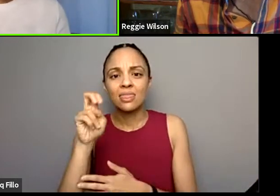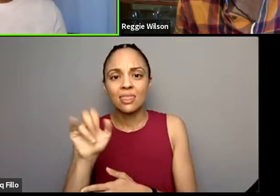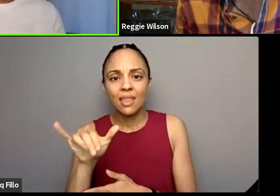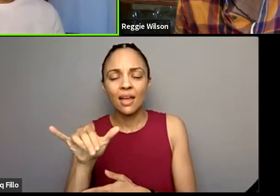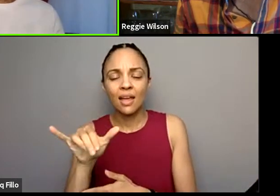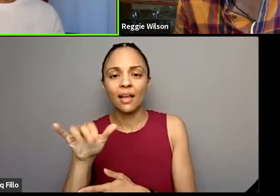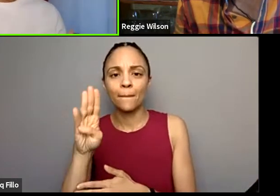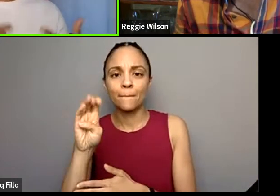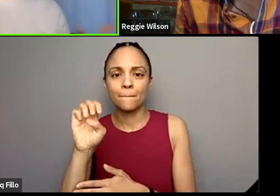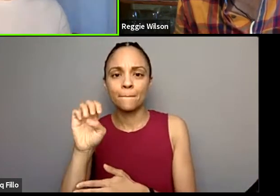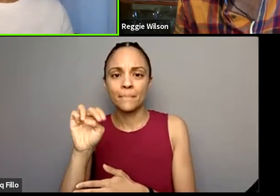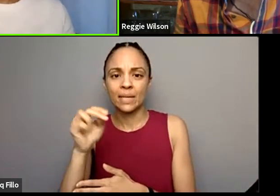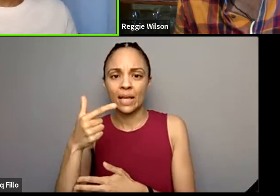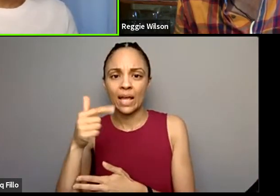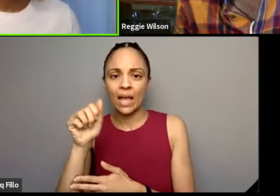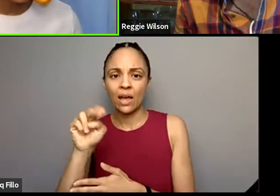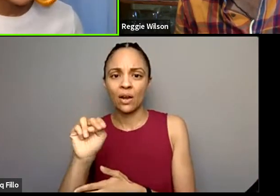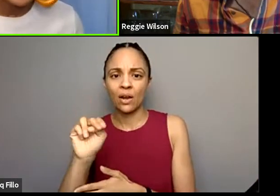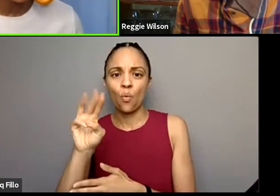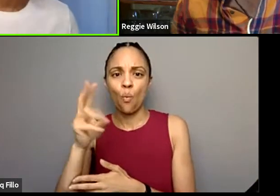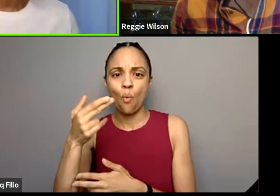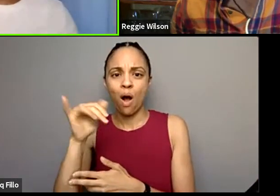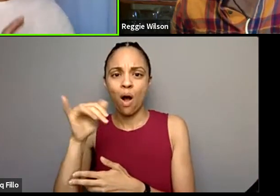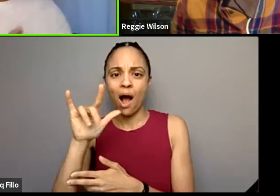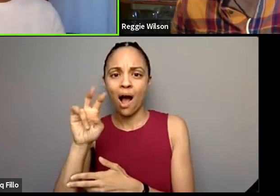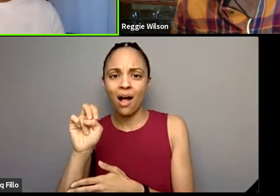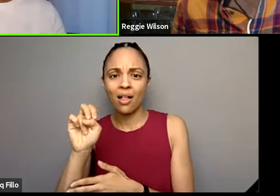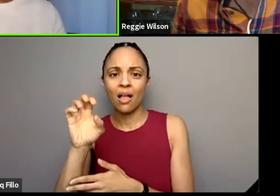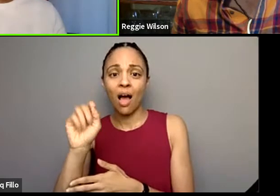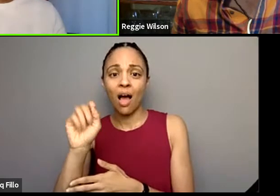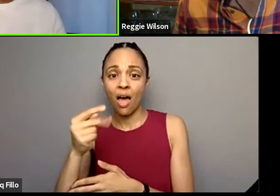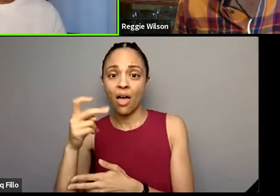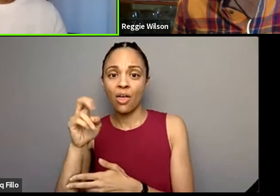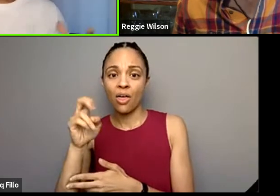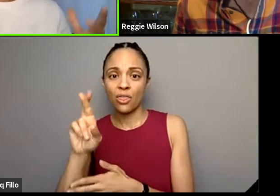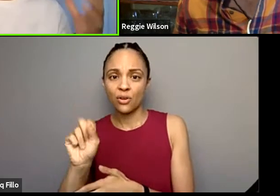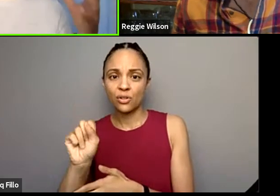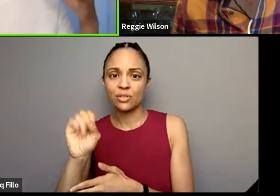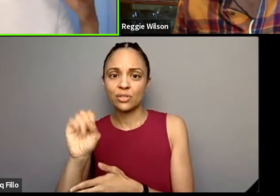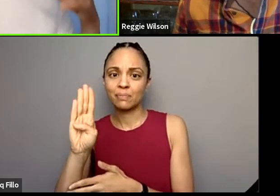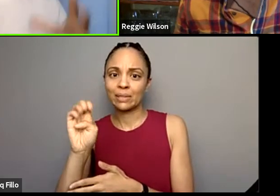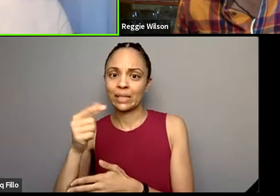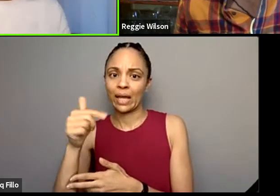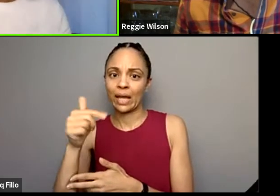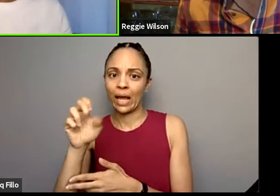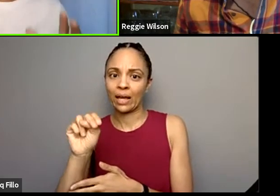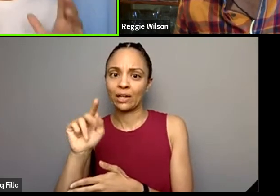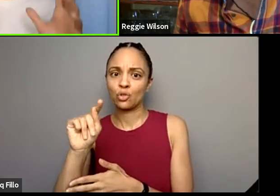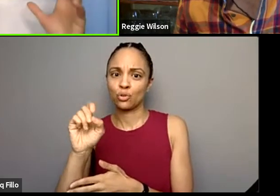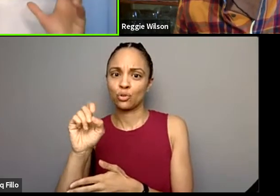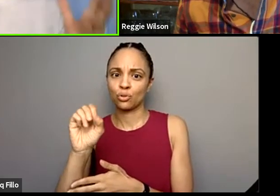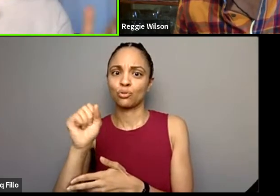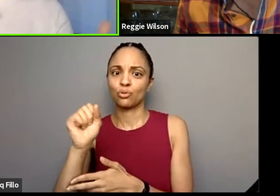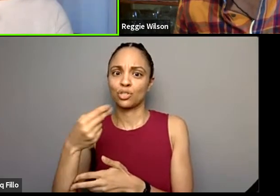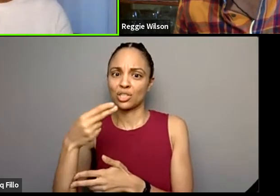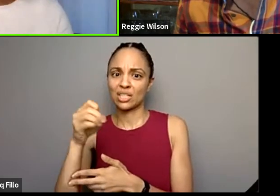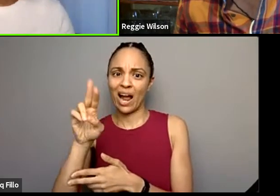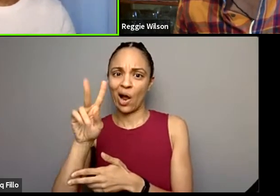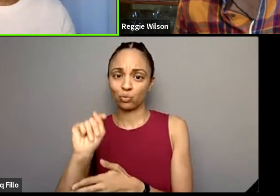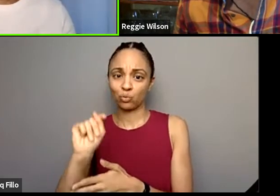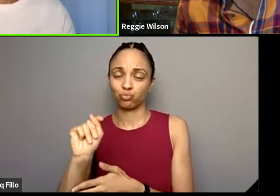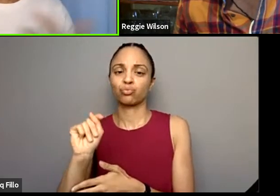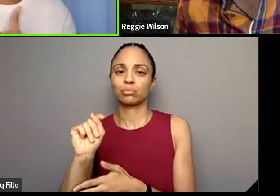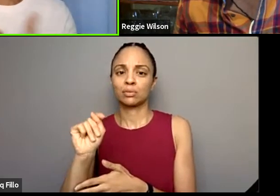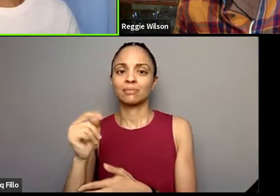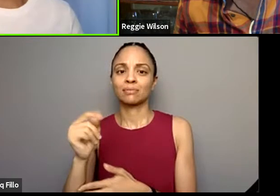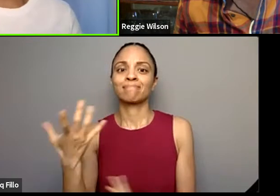shouting, maybe. And then you took it to Philly. And that was another version. But now there's a